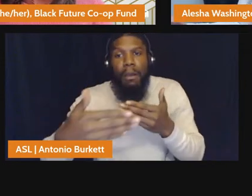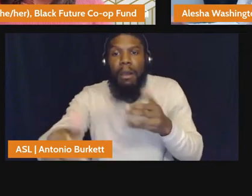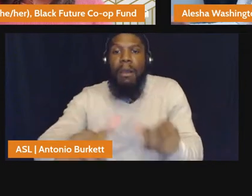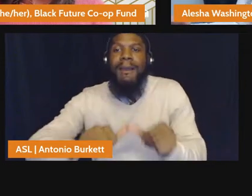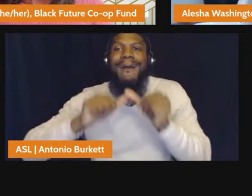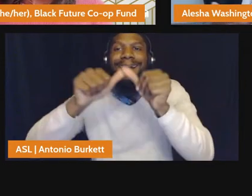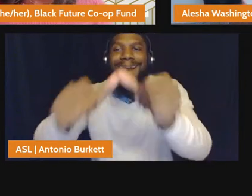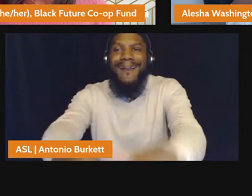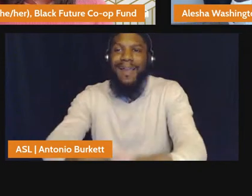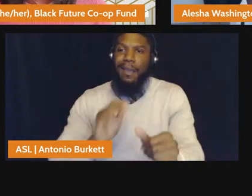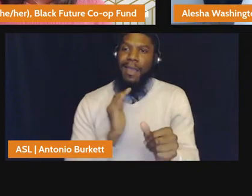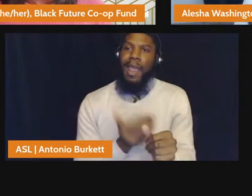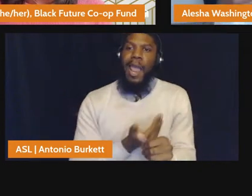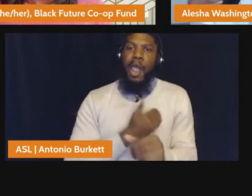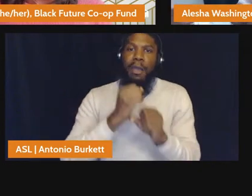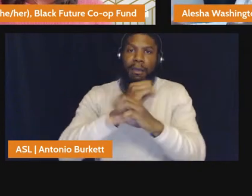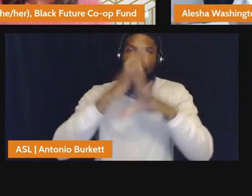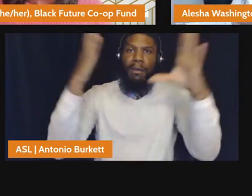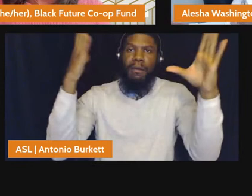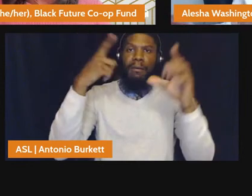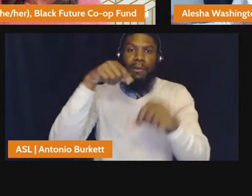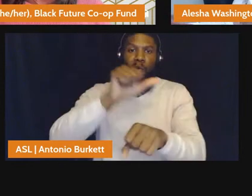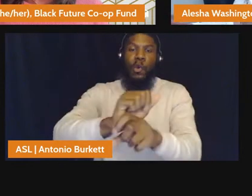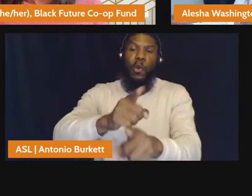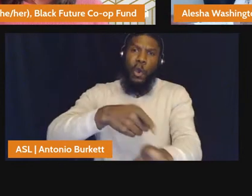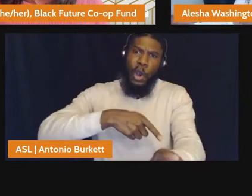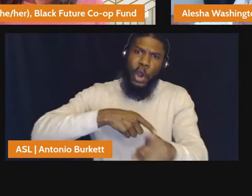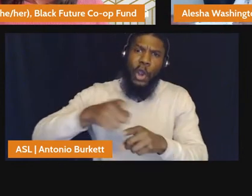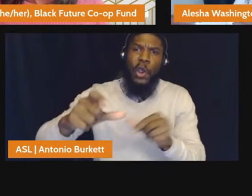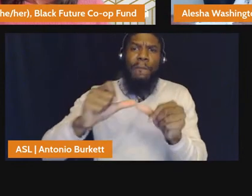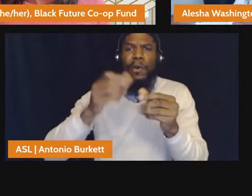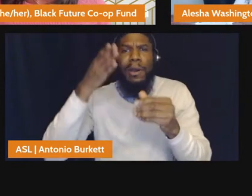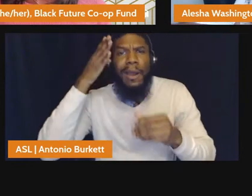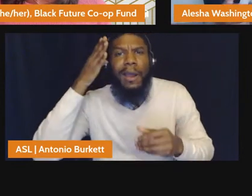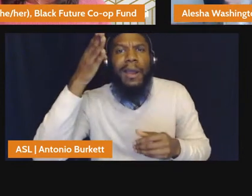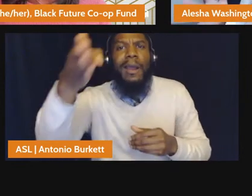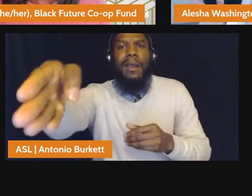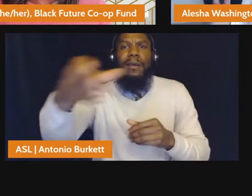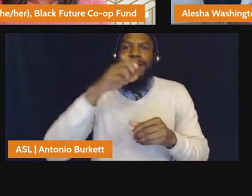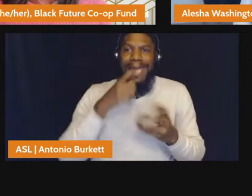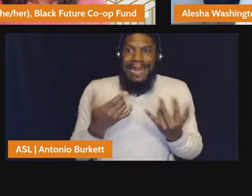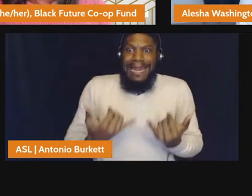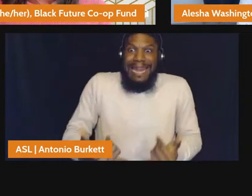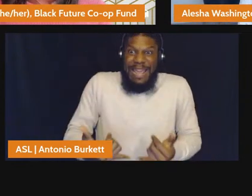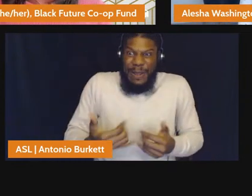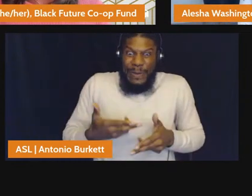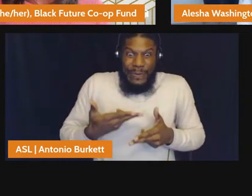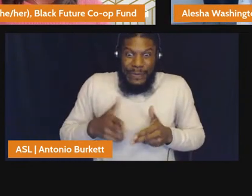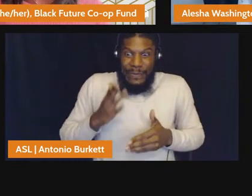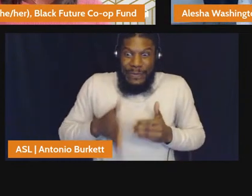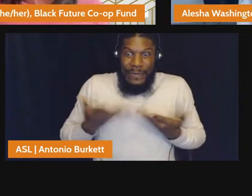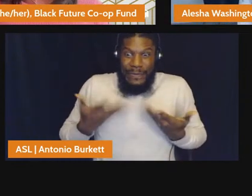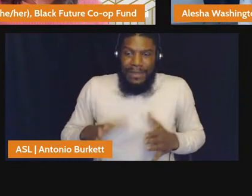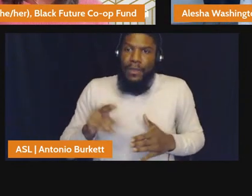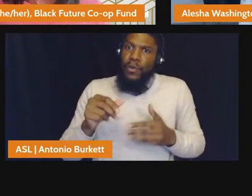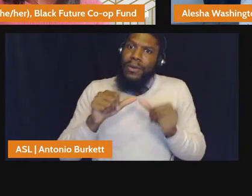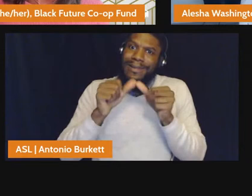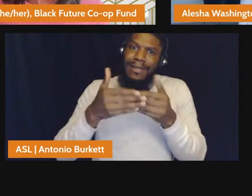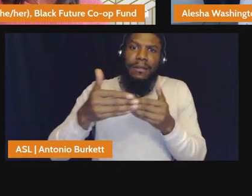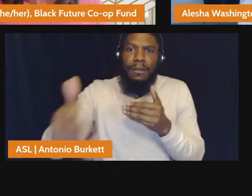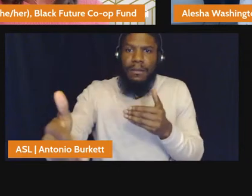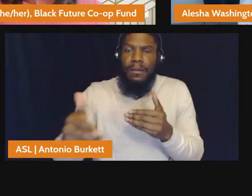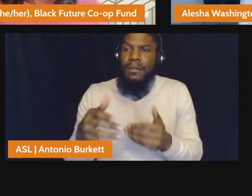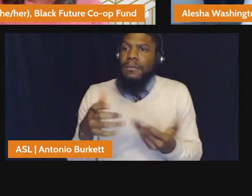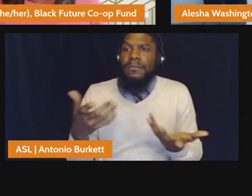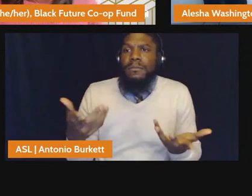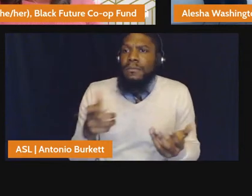are long-term. So the patient capital to accompany that is really important. So just do it. Yes, just do